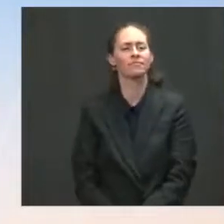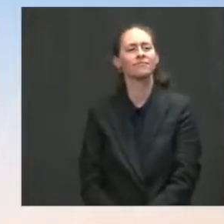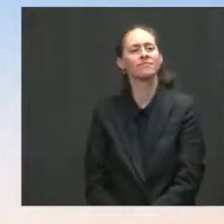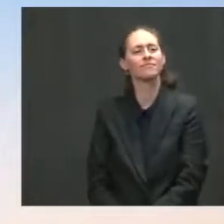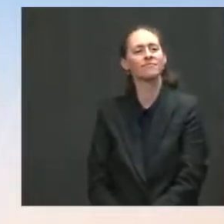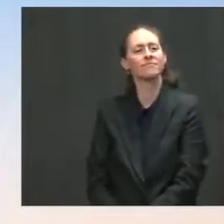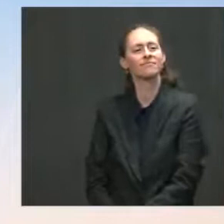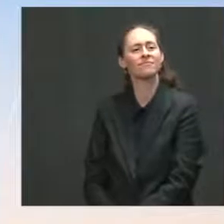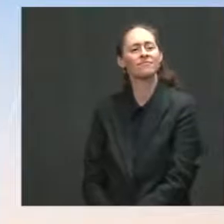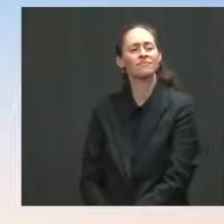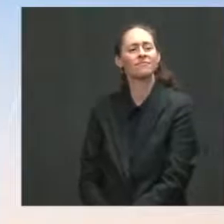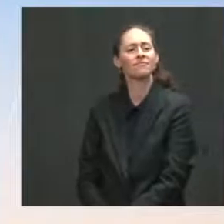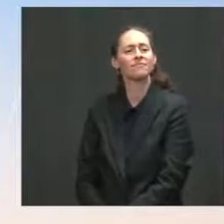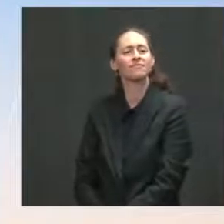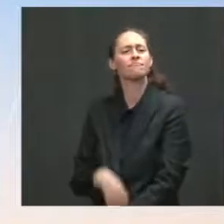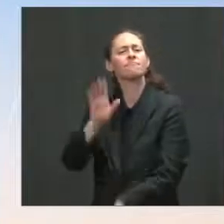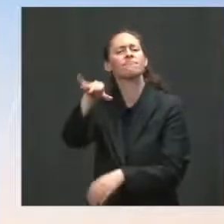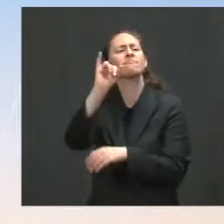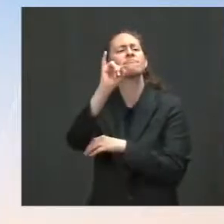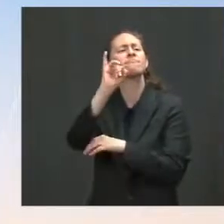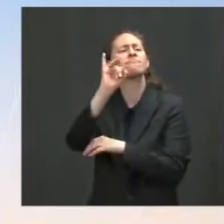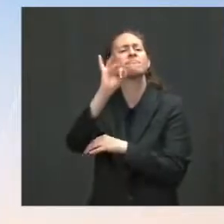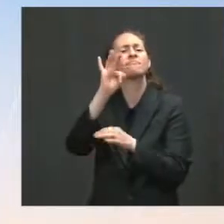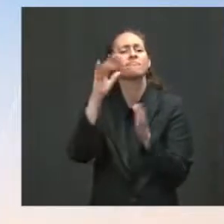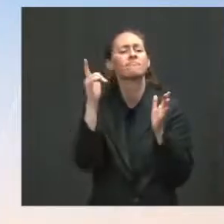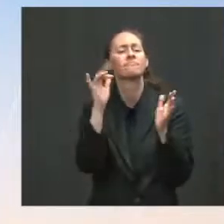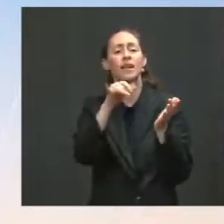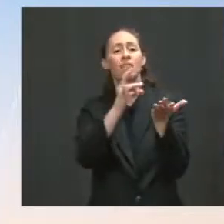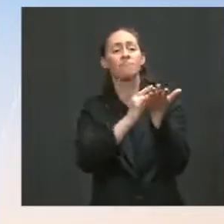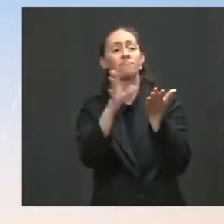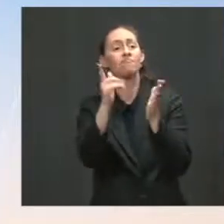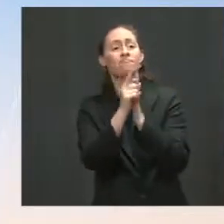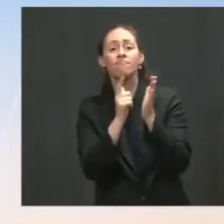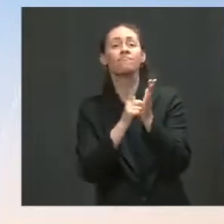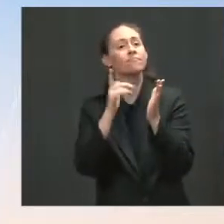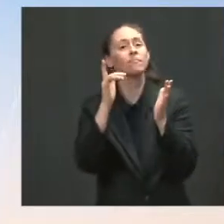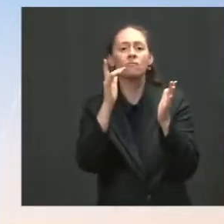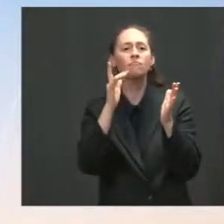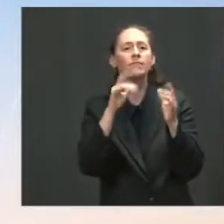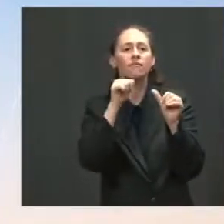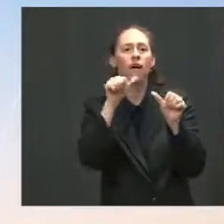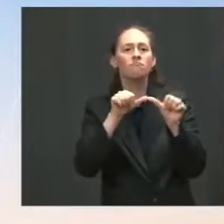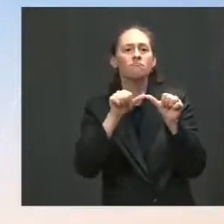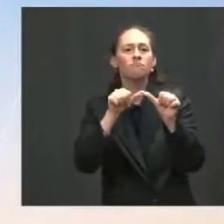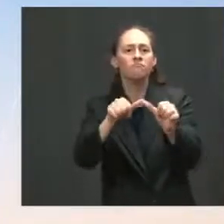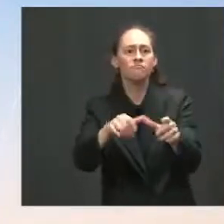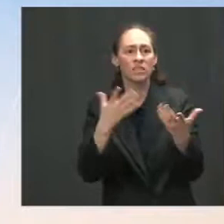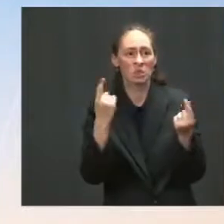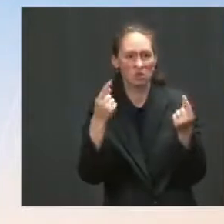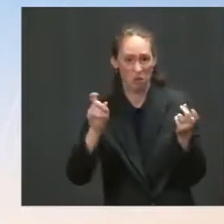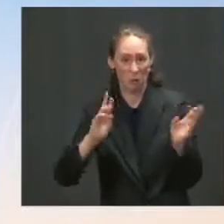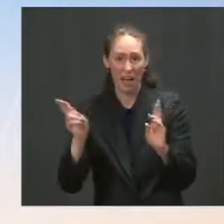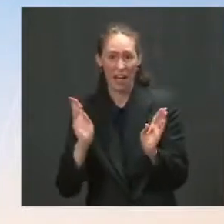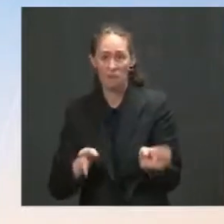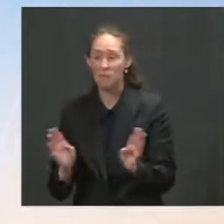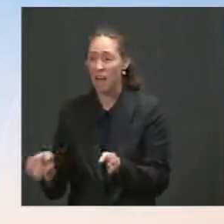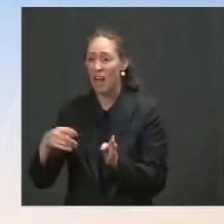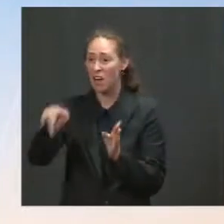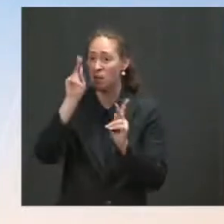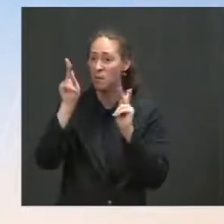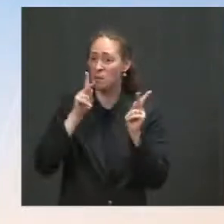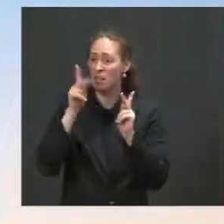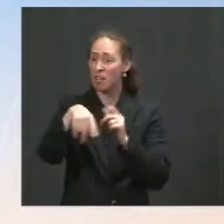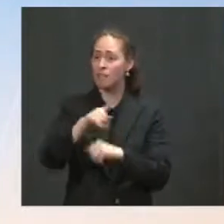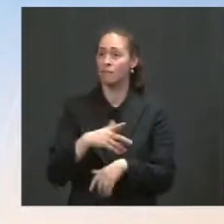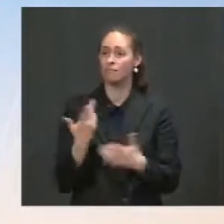House's thinking on that? Well, I think it really depends on whether there's legislative action or not. Go ahead. One more question on the eviction moratorium. I'll